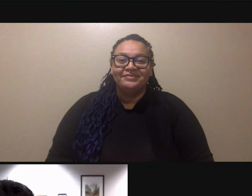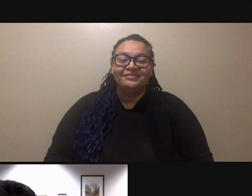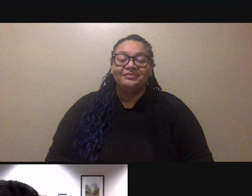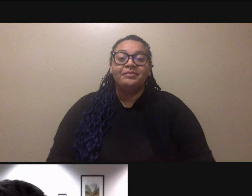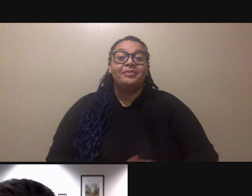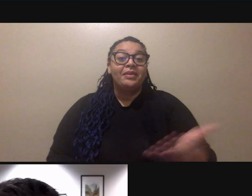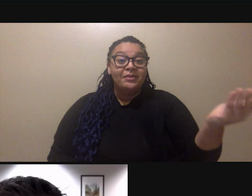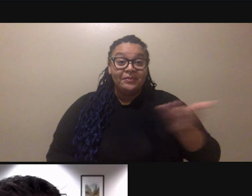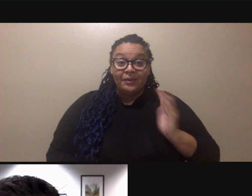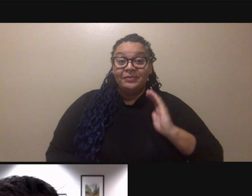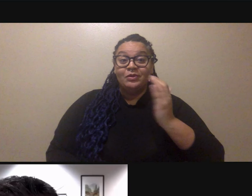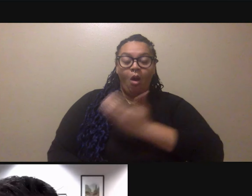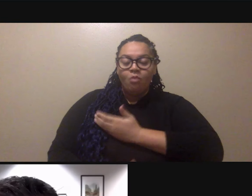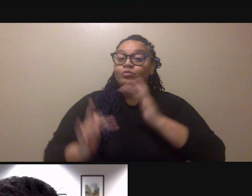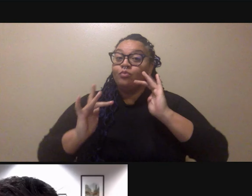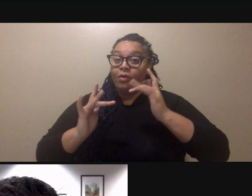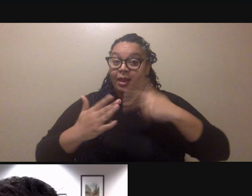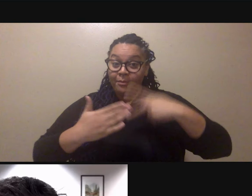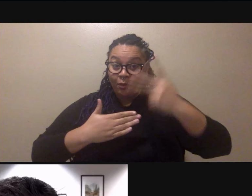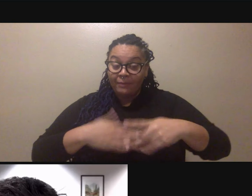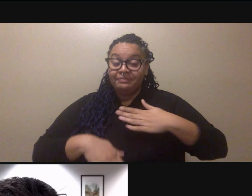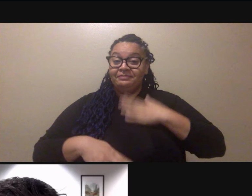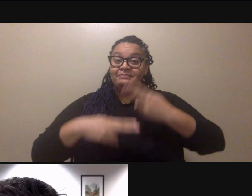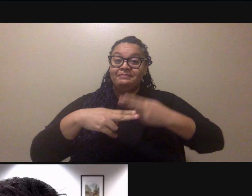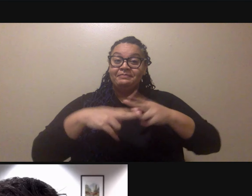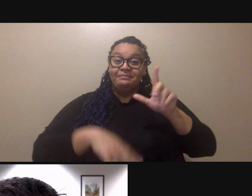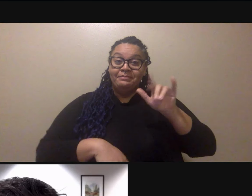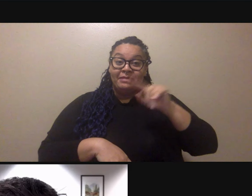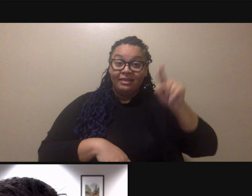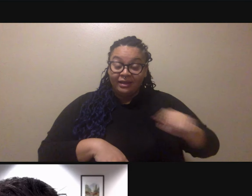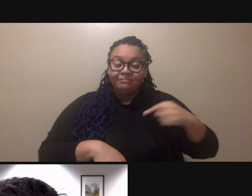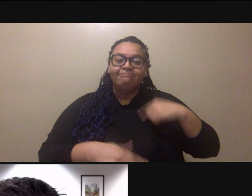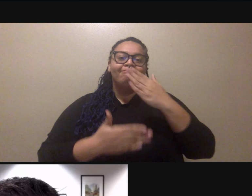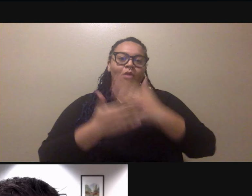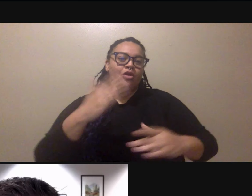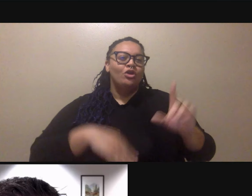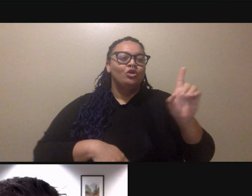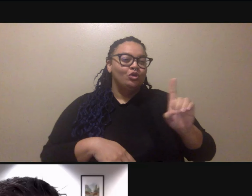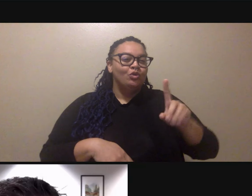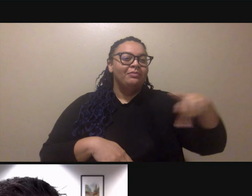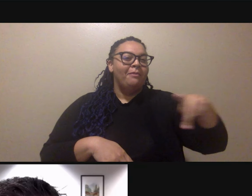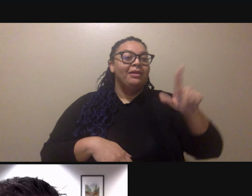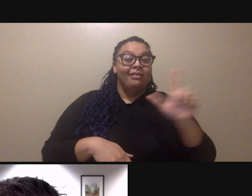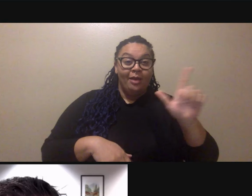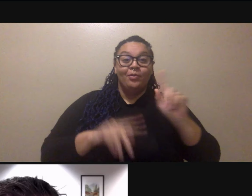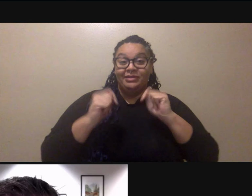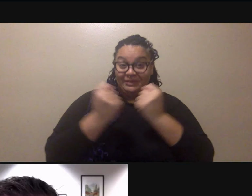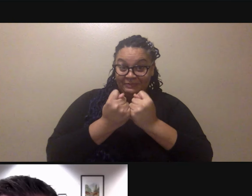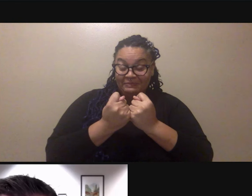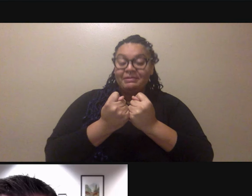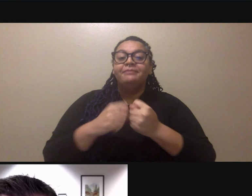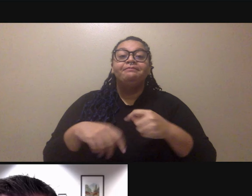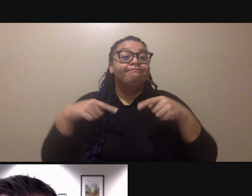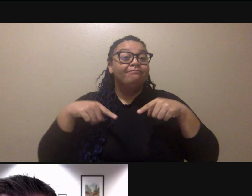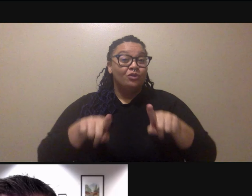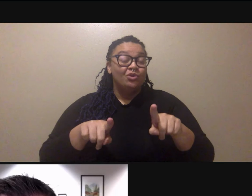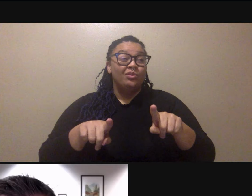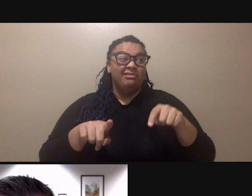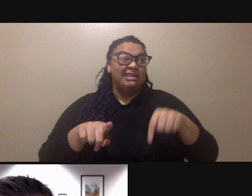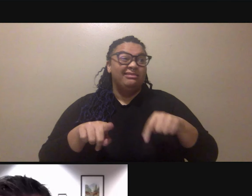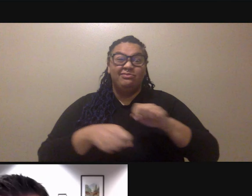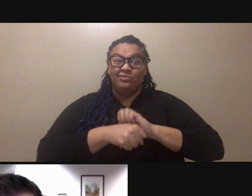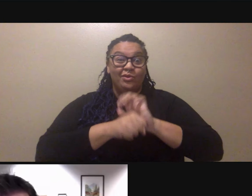Welcome to our virtual program. I am Liz Goodrich, part of the Deschutes Public Library's programming team. And during these crazy